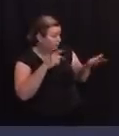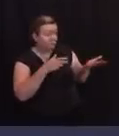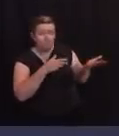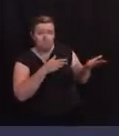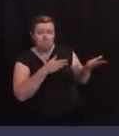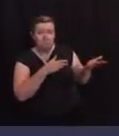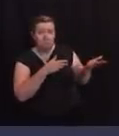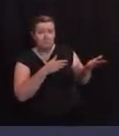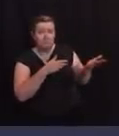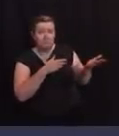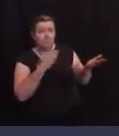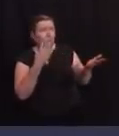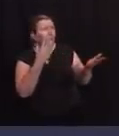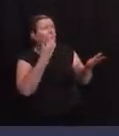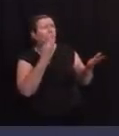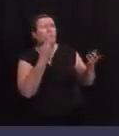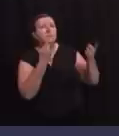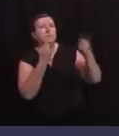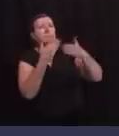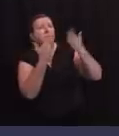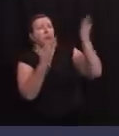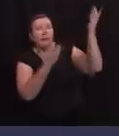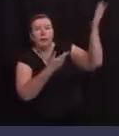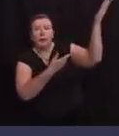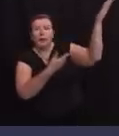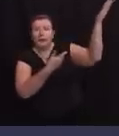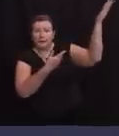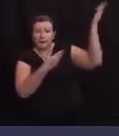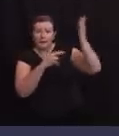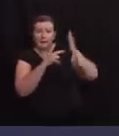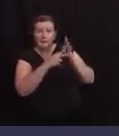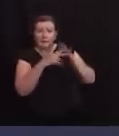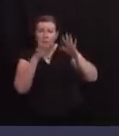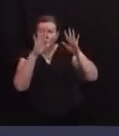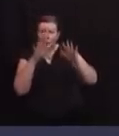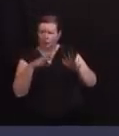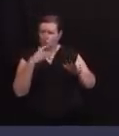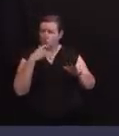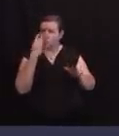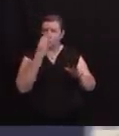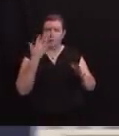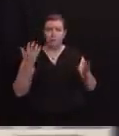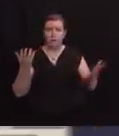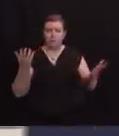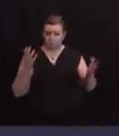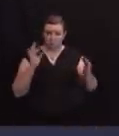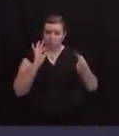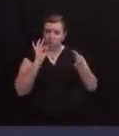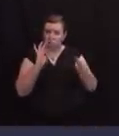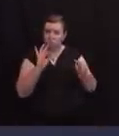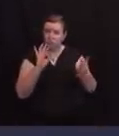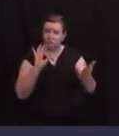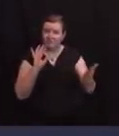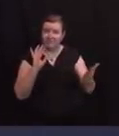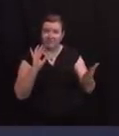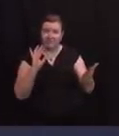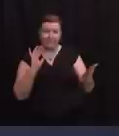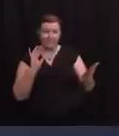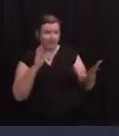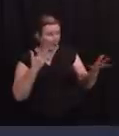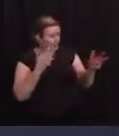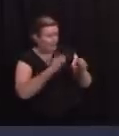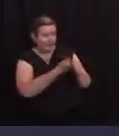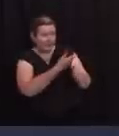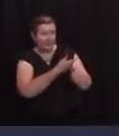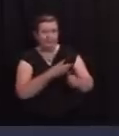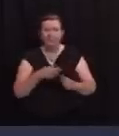I don't know what is. You can quit for the rest of the year after the weather you produced today. But over to you for any updates you've got. And we should all rejoice